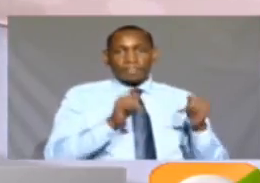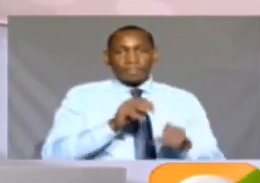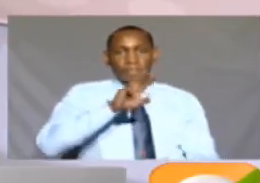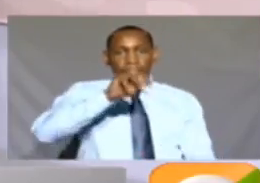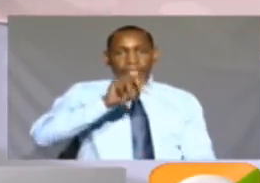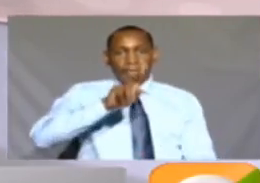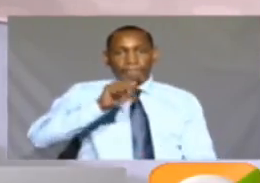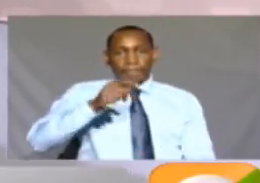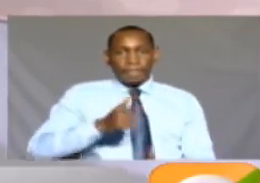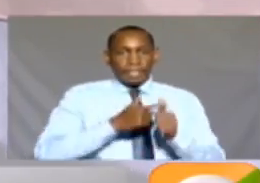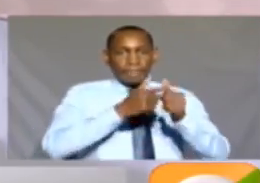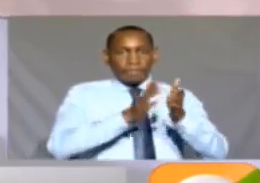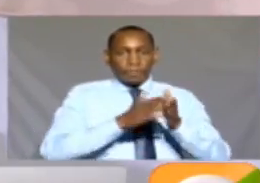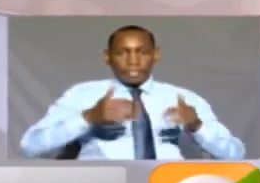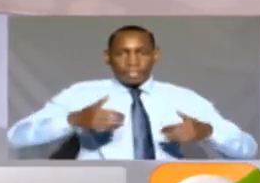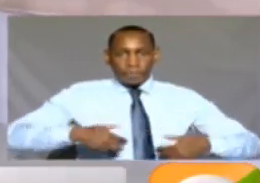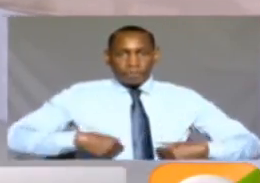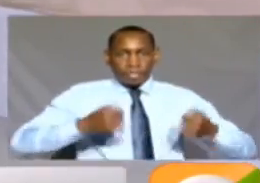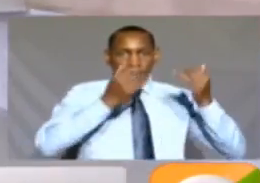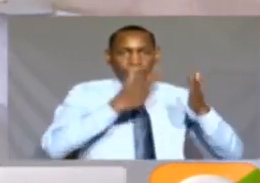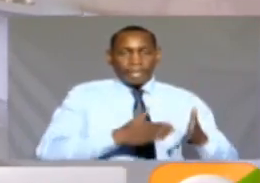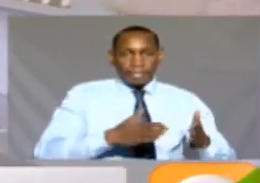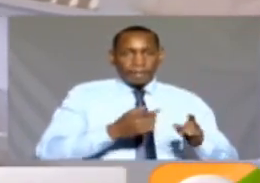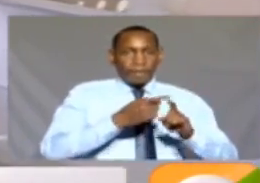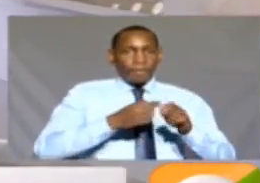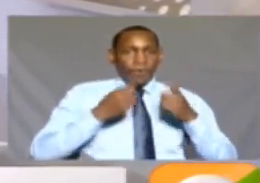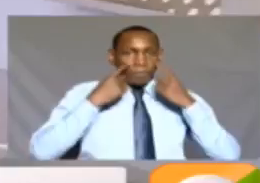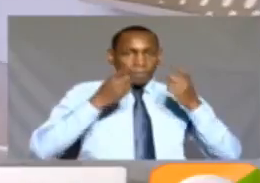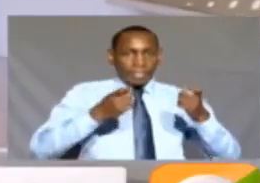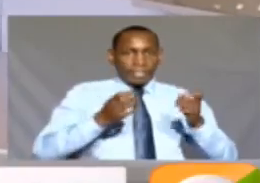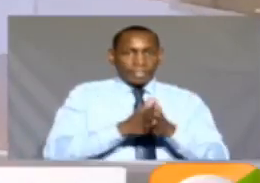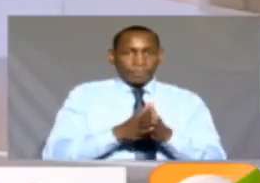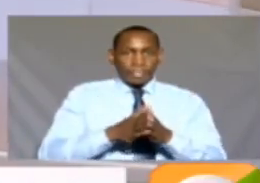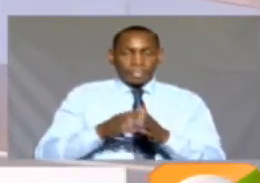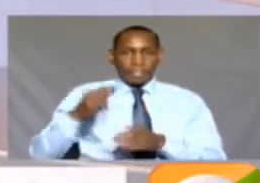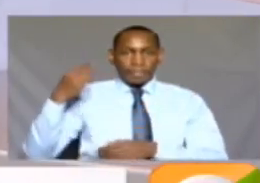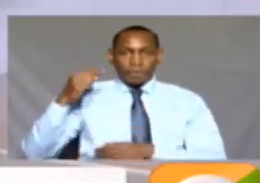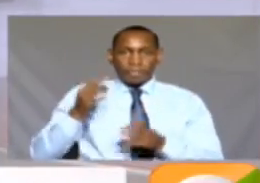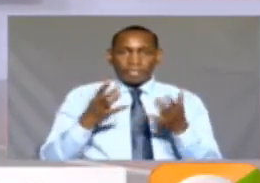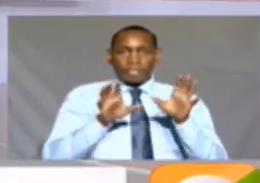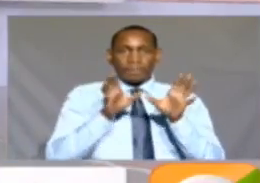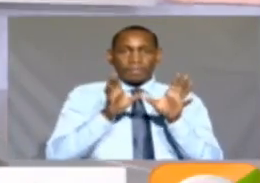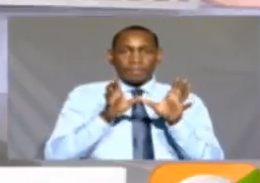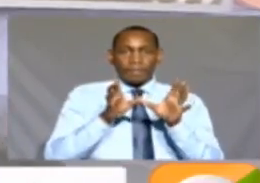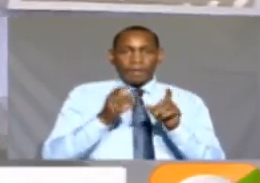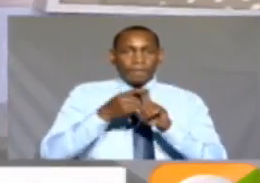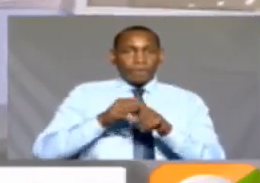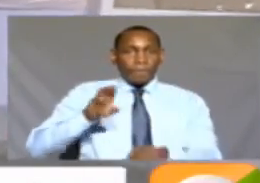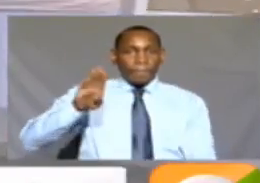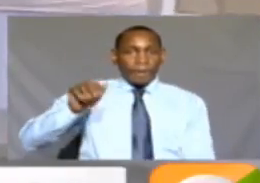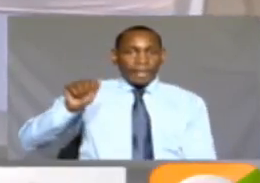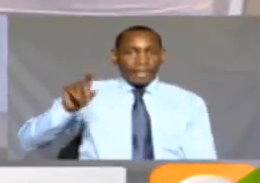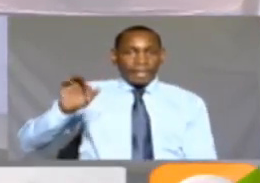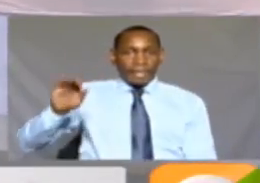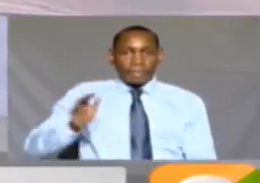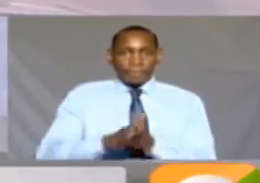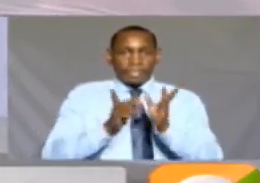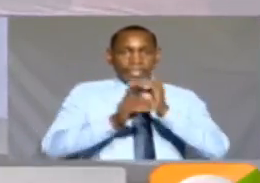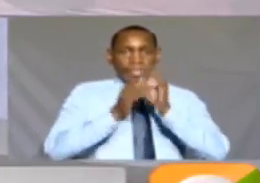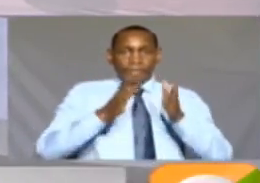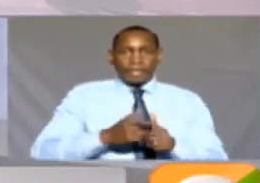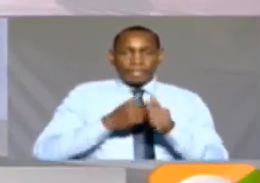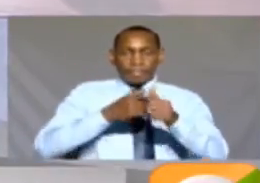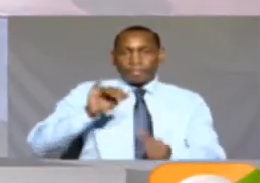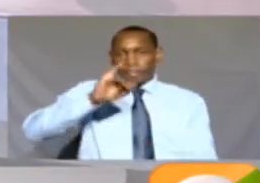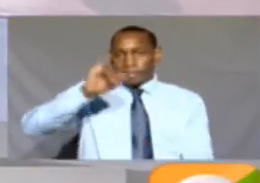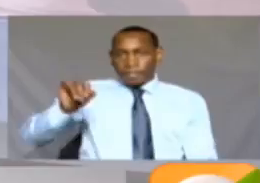MVP Awards. And the young players, David Majak from Tusker FC. Golden Glove goes to Farouk Shikalo from Bandari. Defender Award goes to